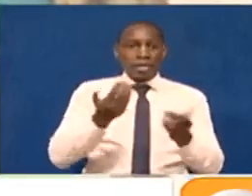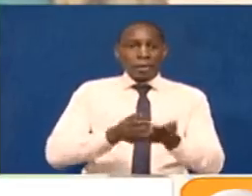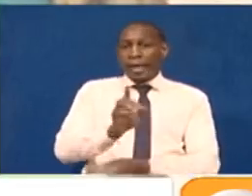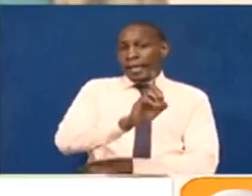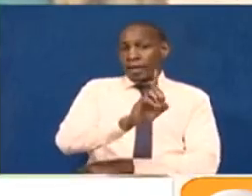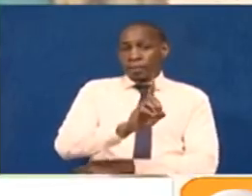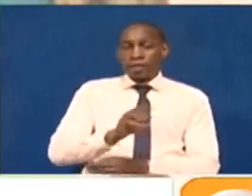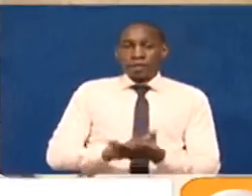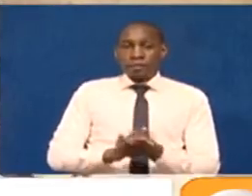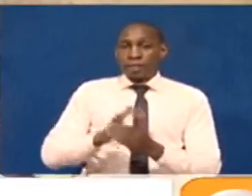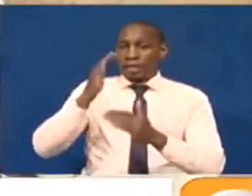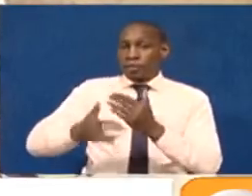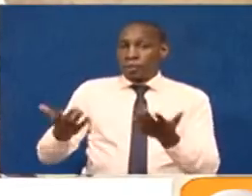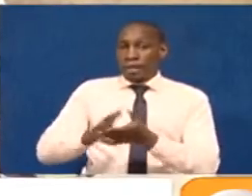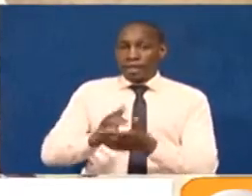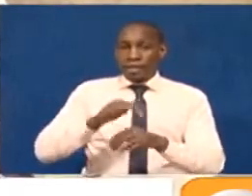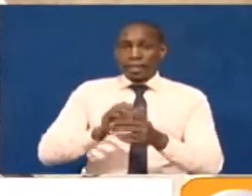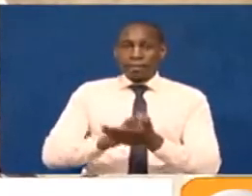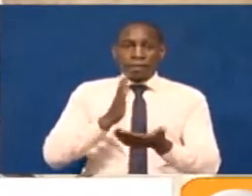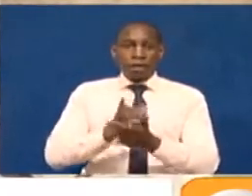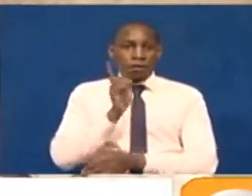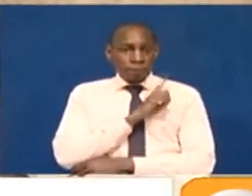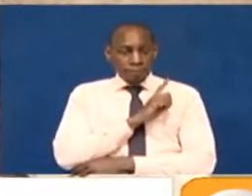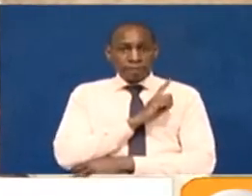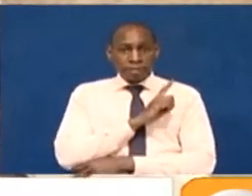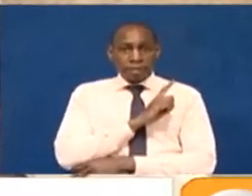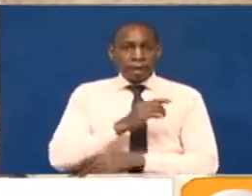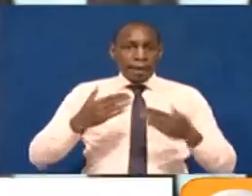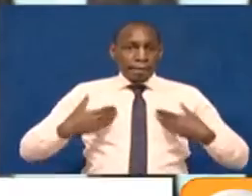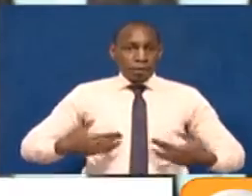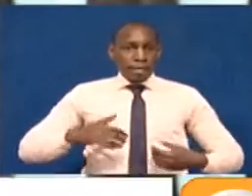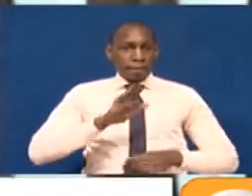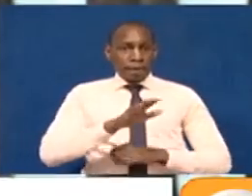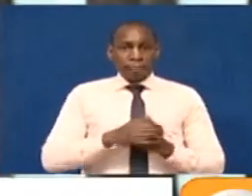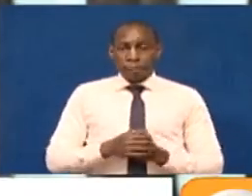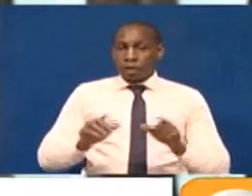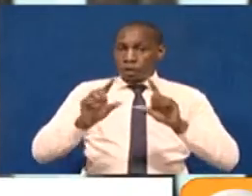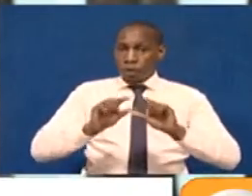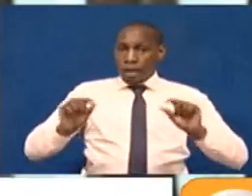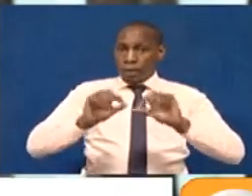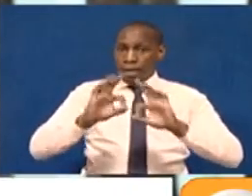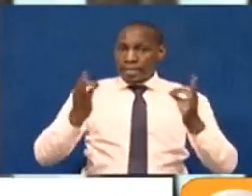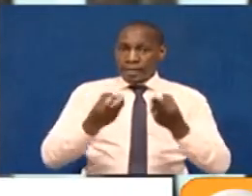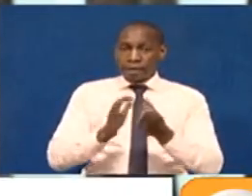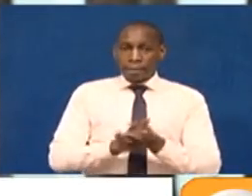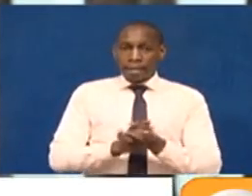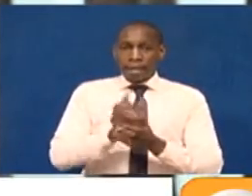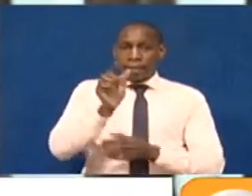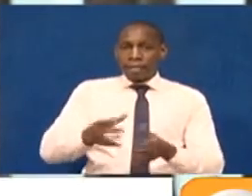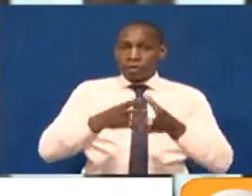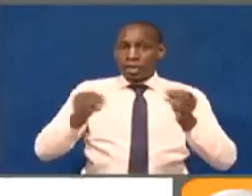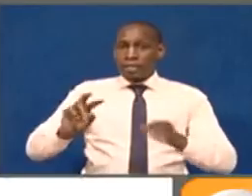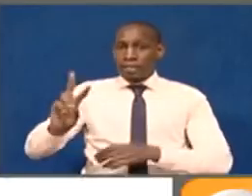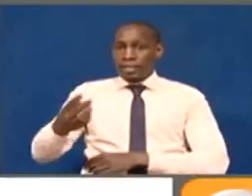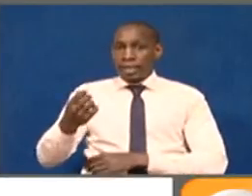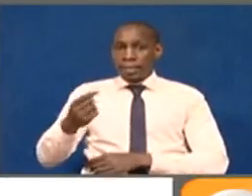Nairobi, came to an end after they positively identified Chepkwony's body. According to the family, the late went missing on the